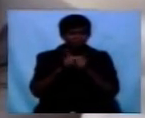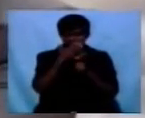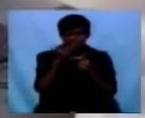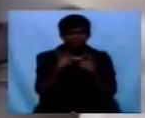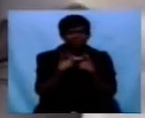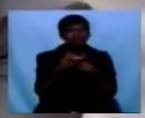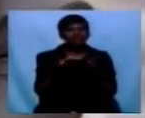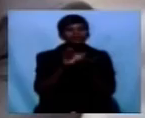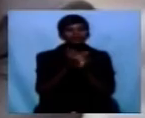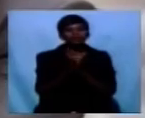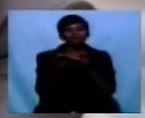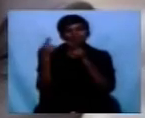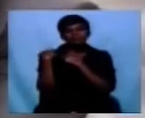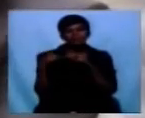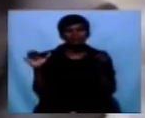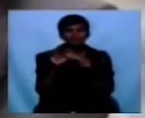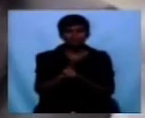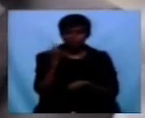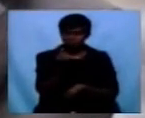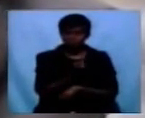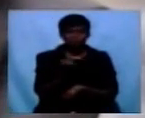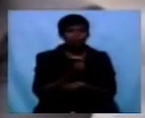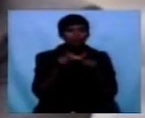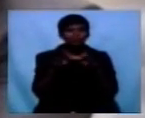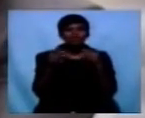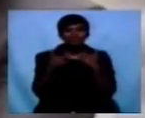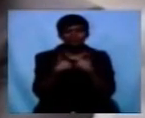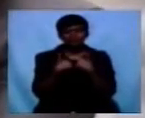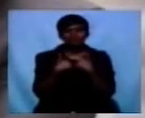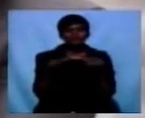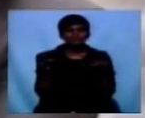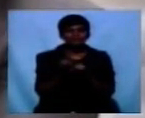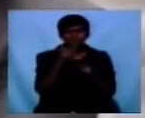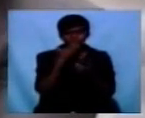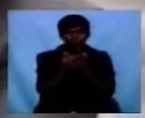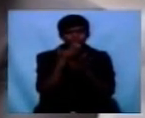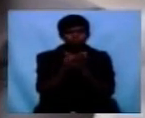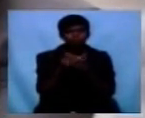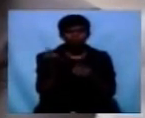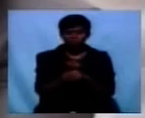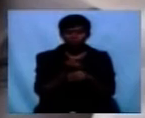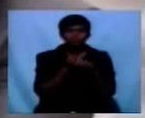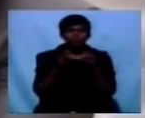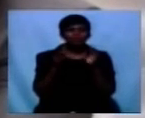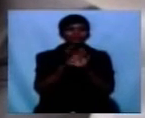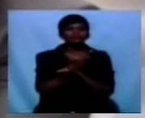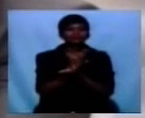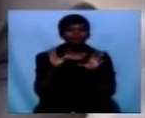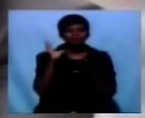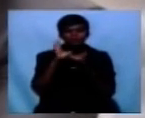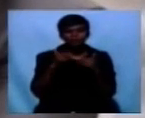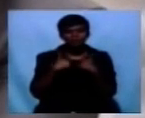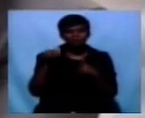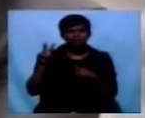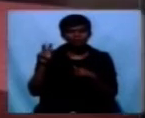somebody to take responsibility. Because that is the only way we are going to have efficiency and effectiveness. That's the only way Zambians are going to have value for